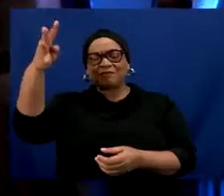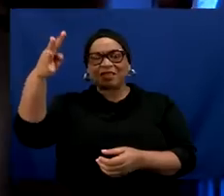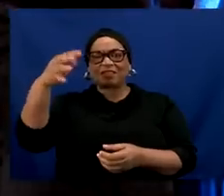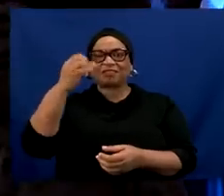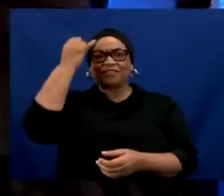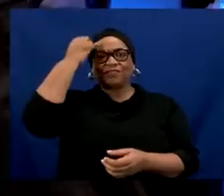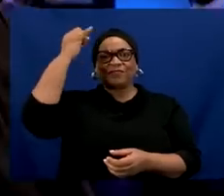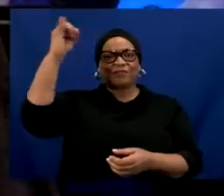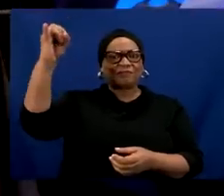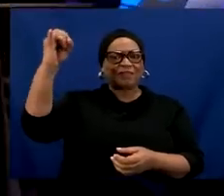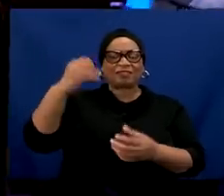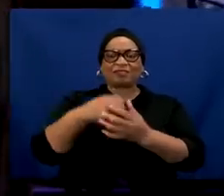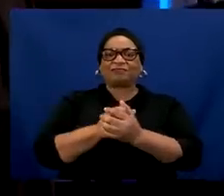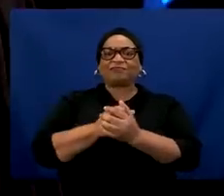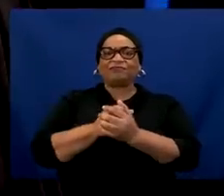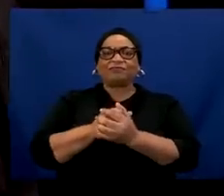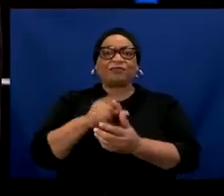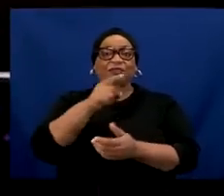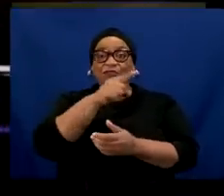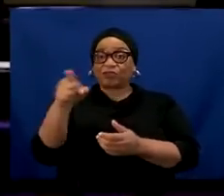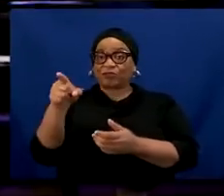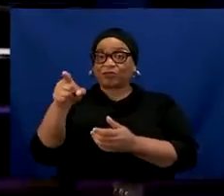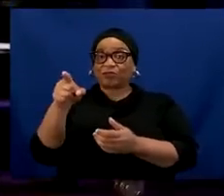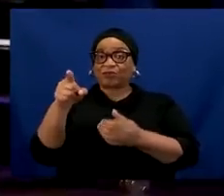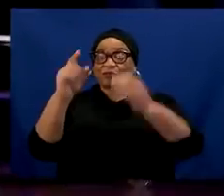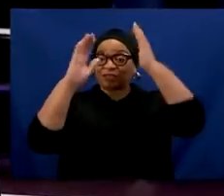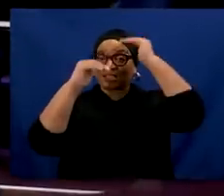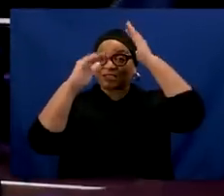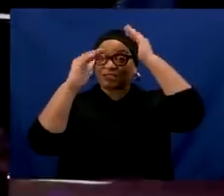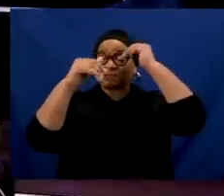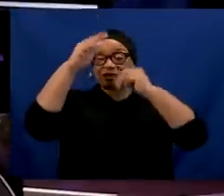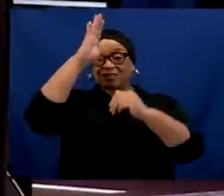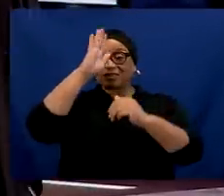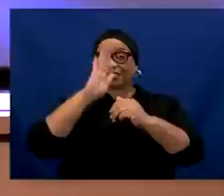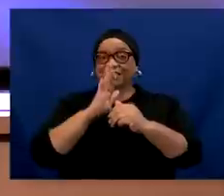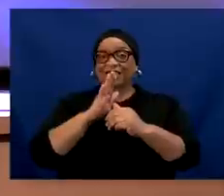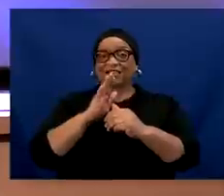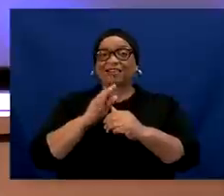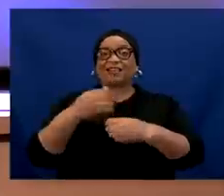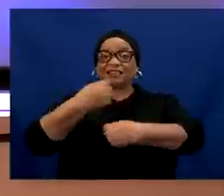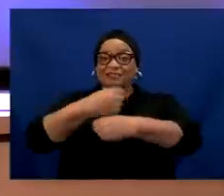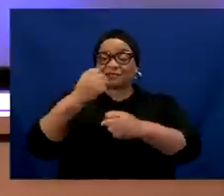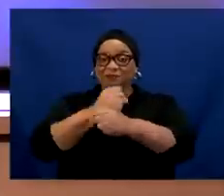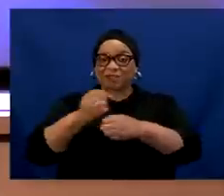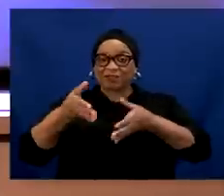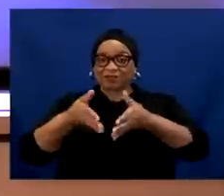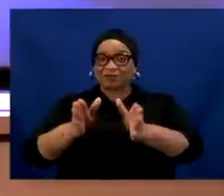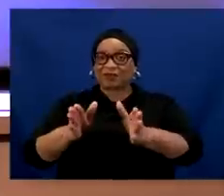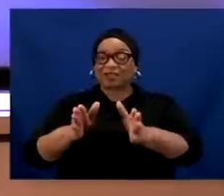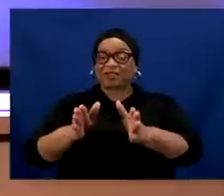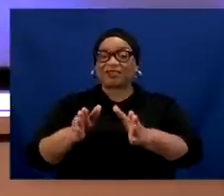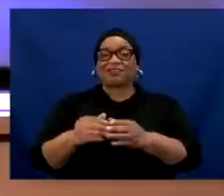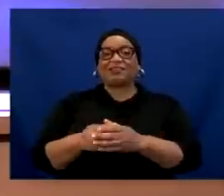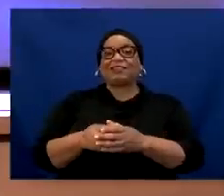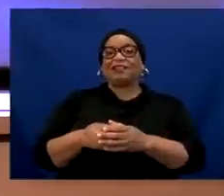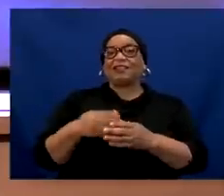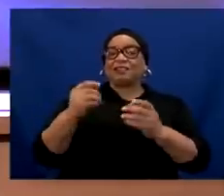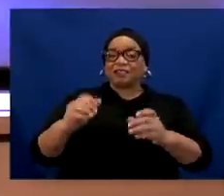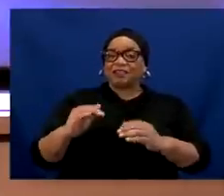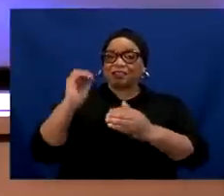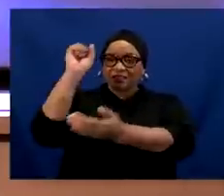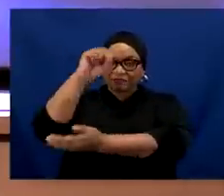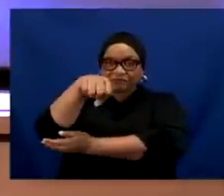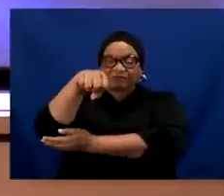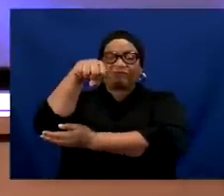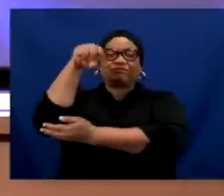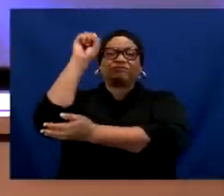here who's expecting God to make a way out of no way? Expecting God to lift up your bowed down